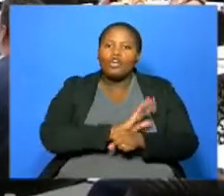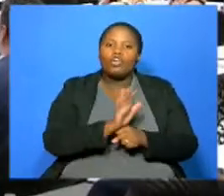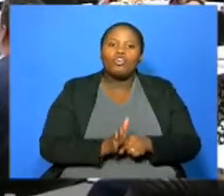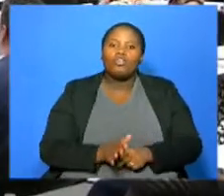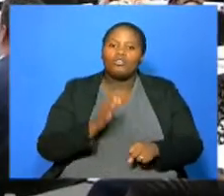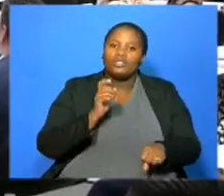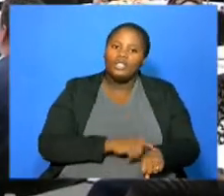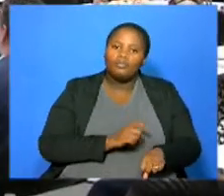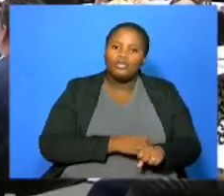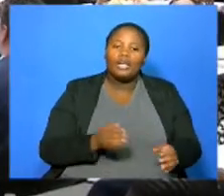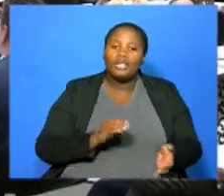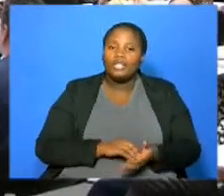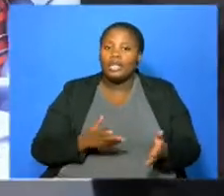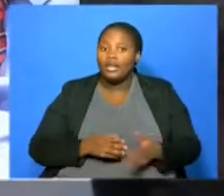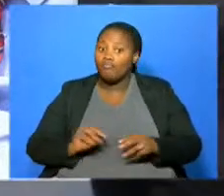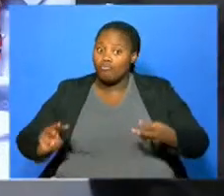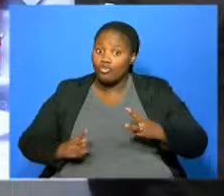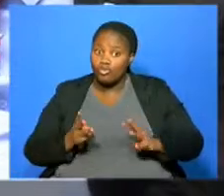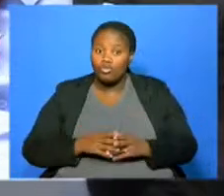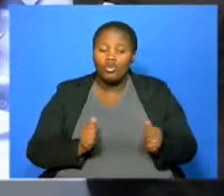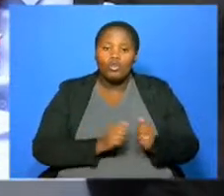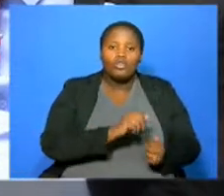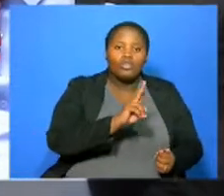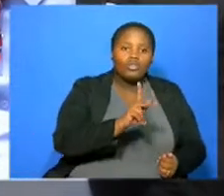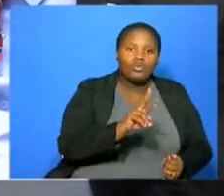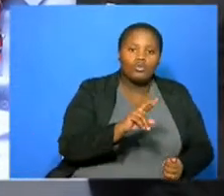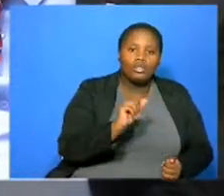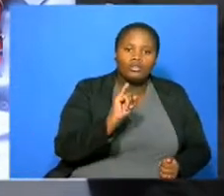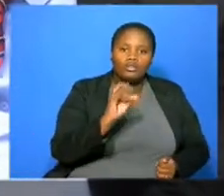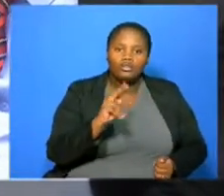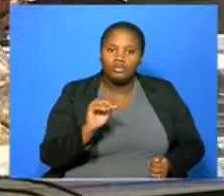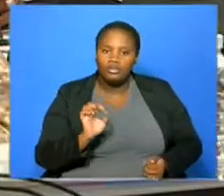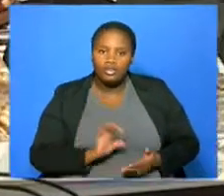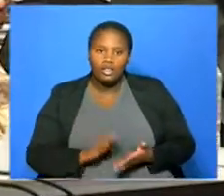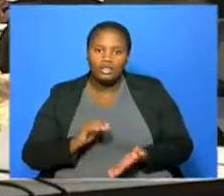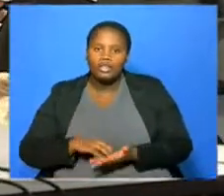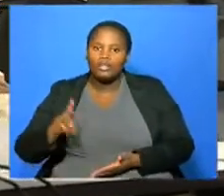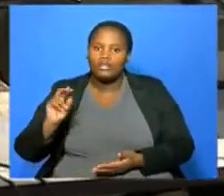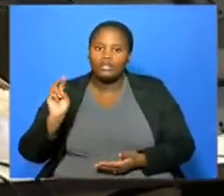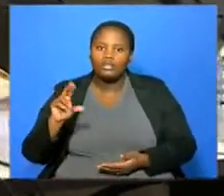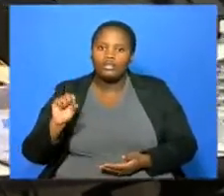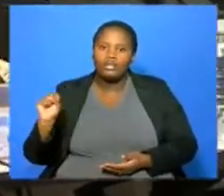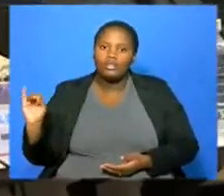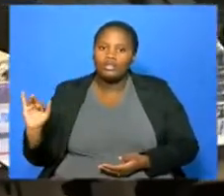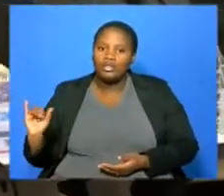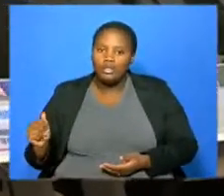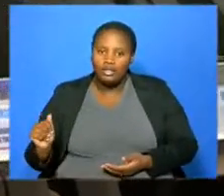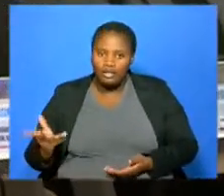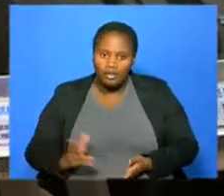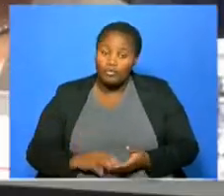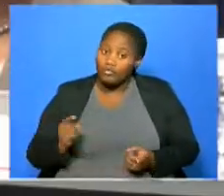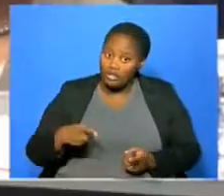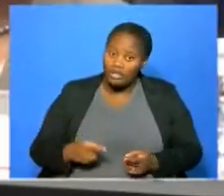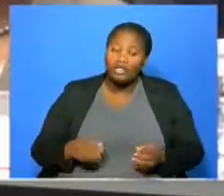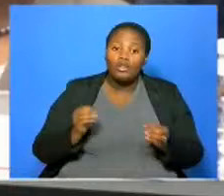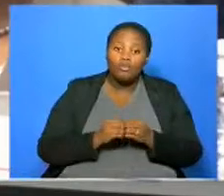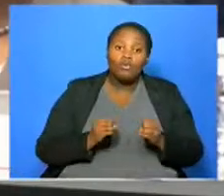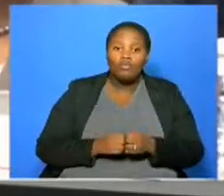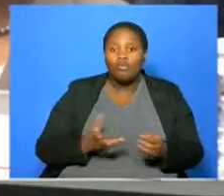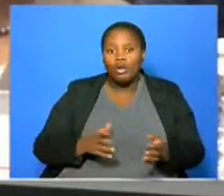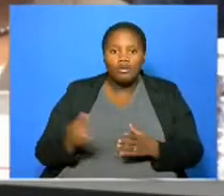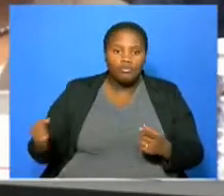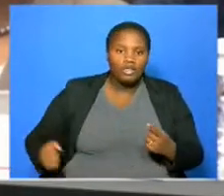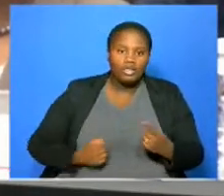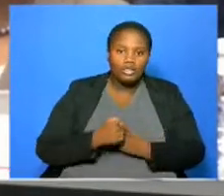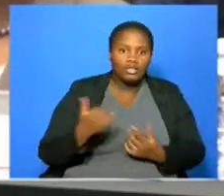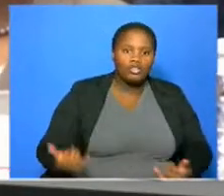COVID-19 and the Russian-Ukraine war are said to have exacerbated the unemployment rate, mostly affecting the youth, as